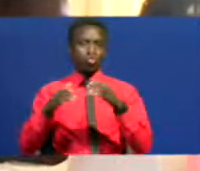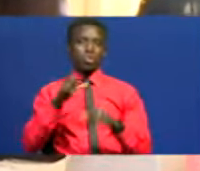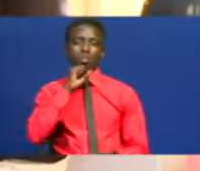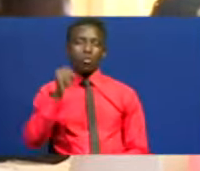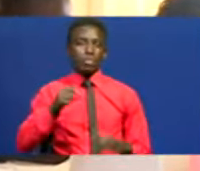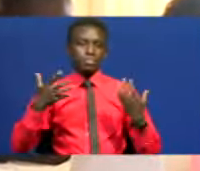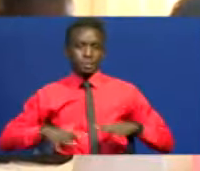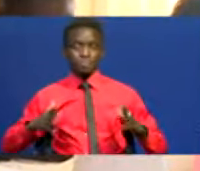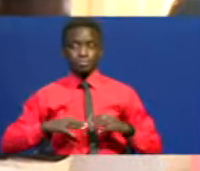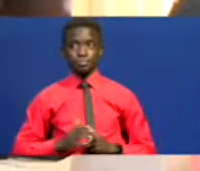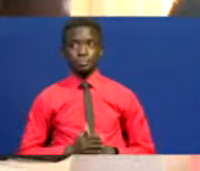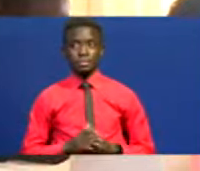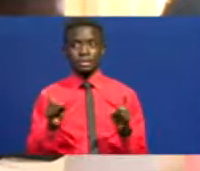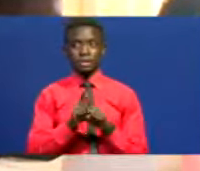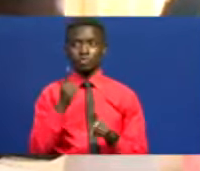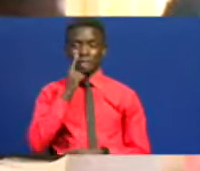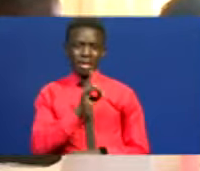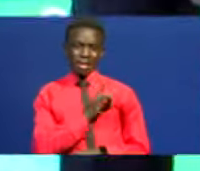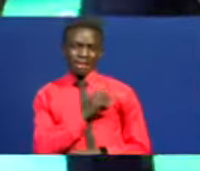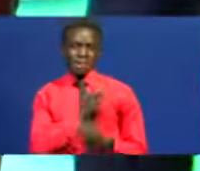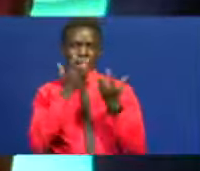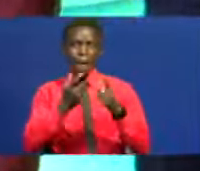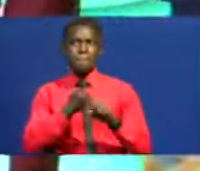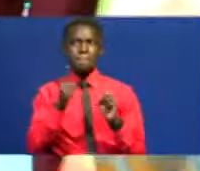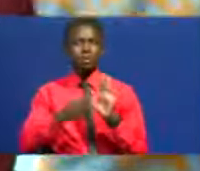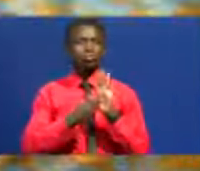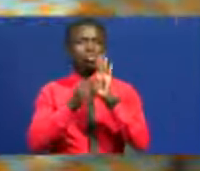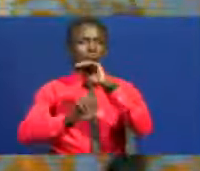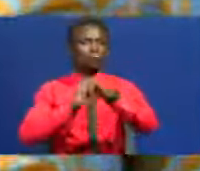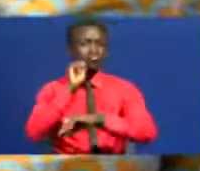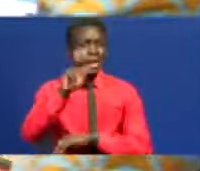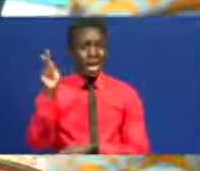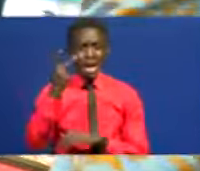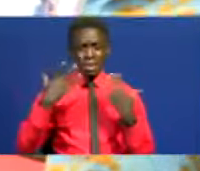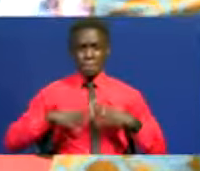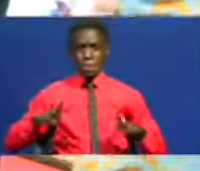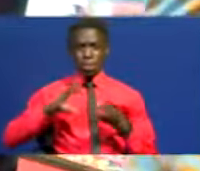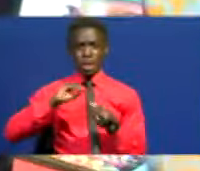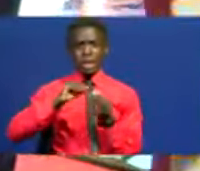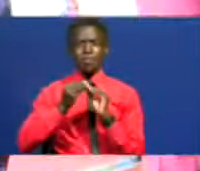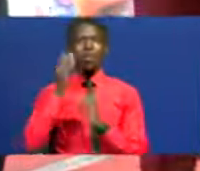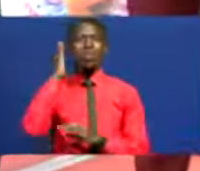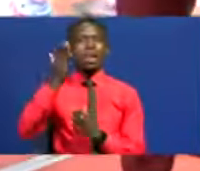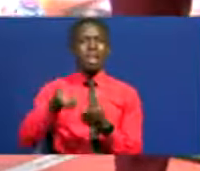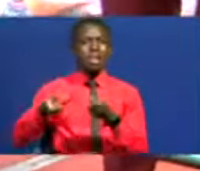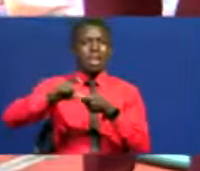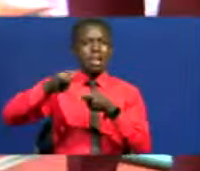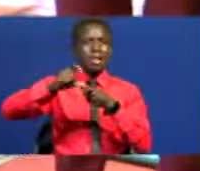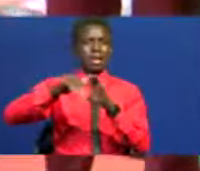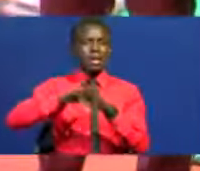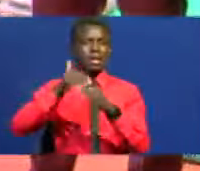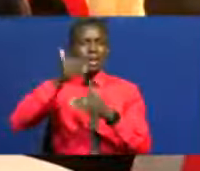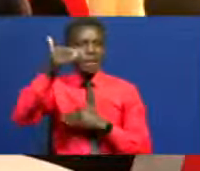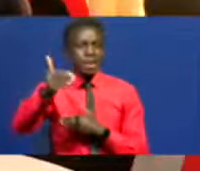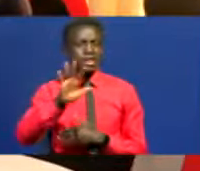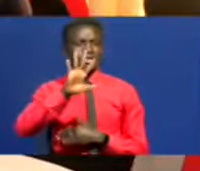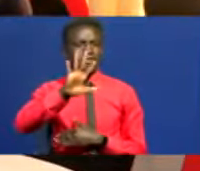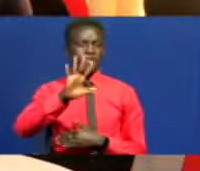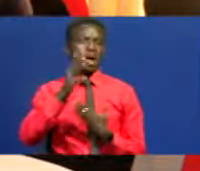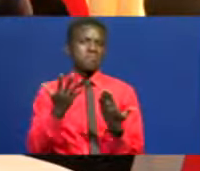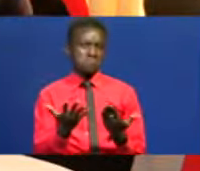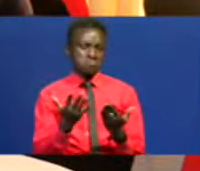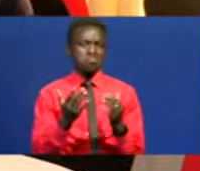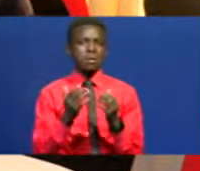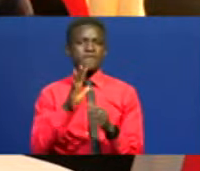fears, projection shows that Kenya's population is expected to keep increasing over the next 5 decades. With